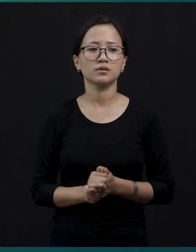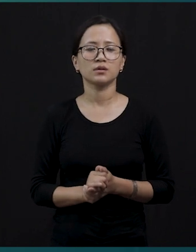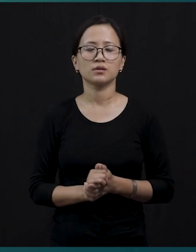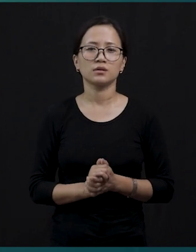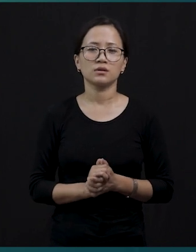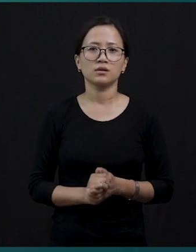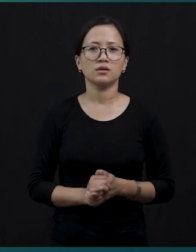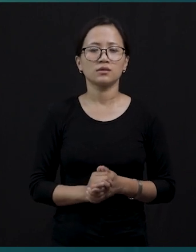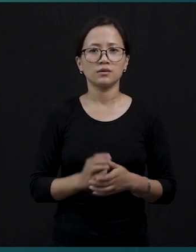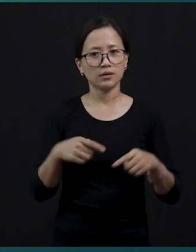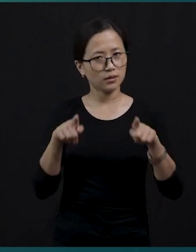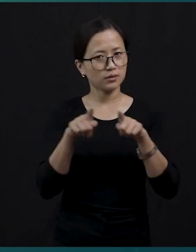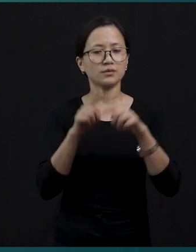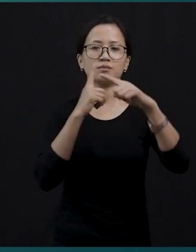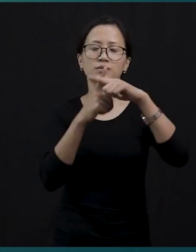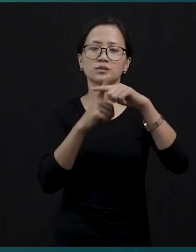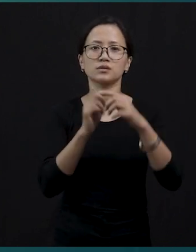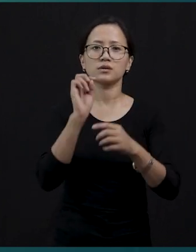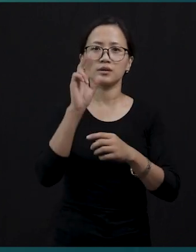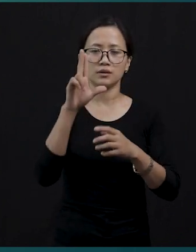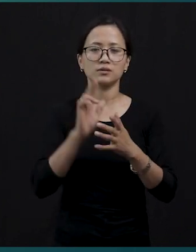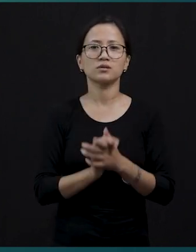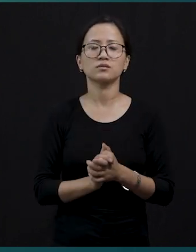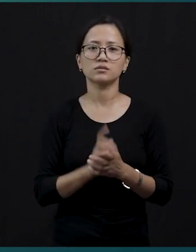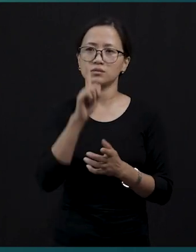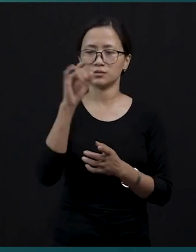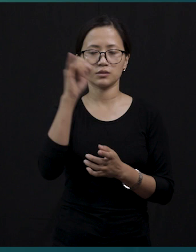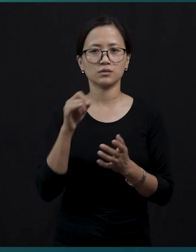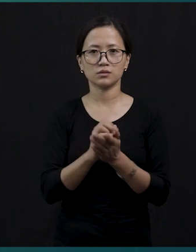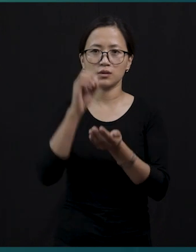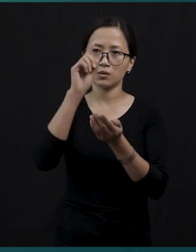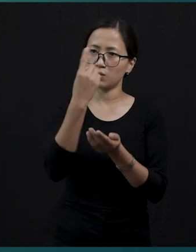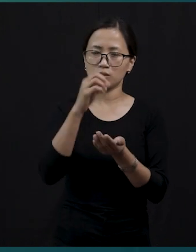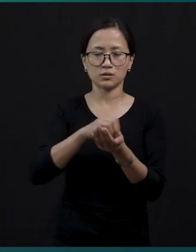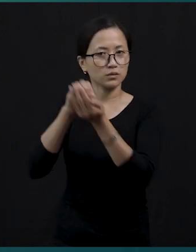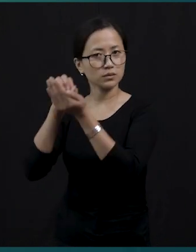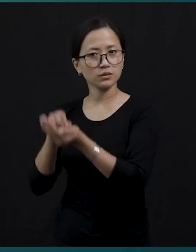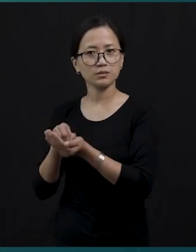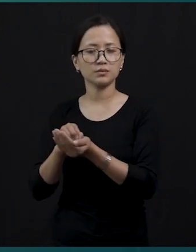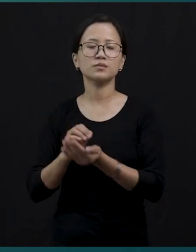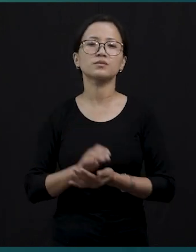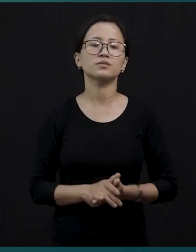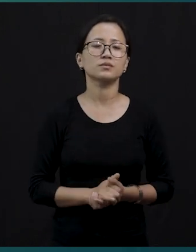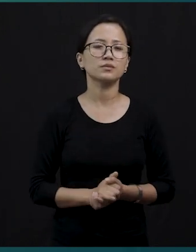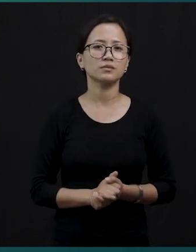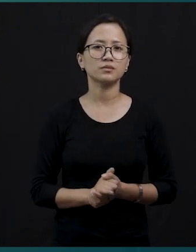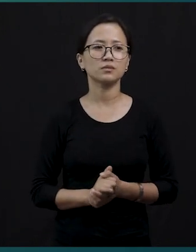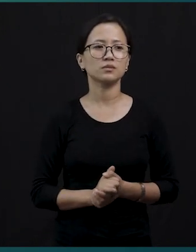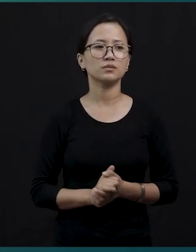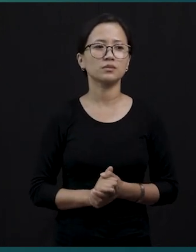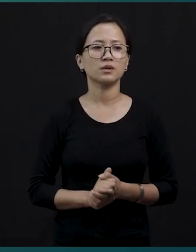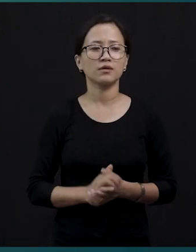8, right? Then plus 8. How much it will be? 16. So 16 you need to put here 6. You need to take carry along with you